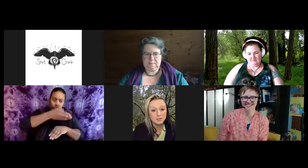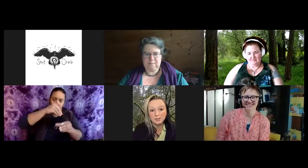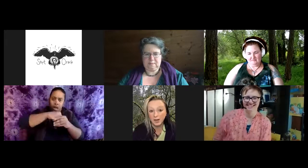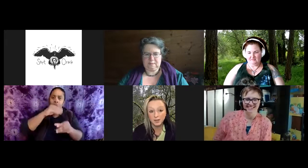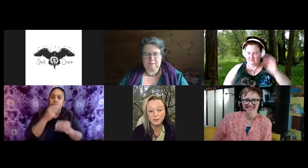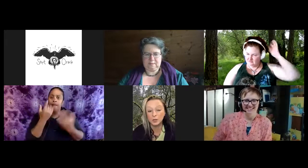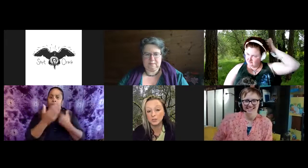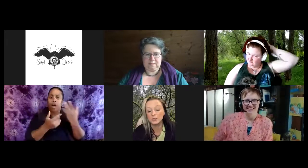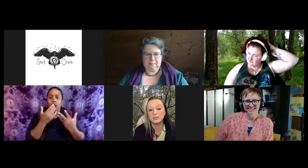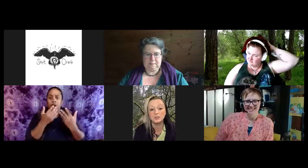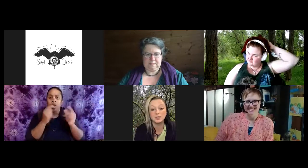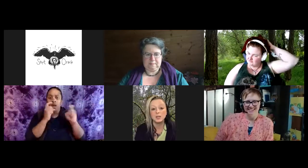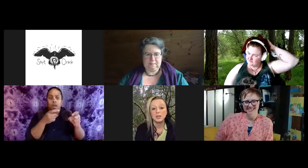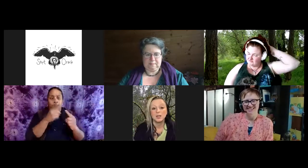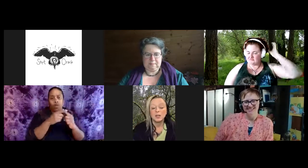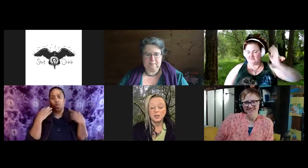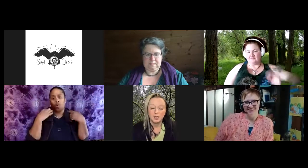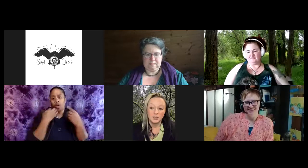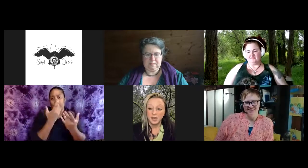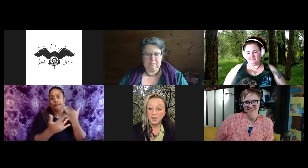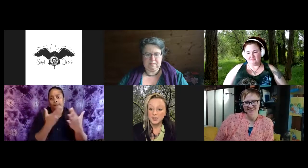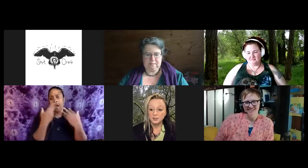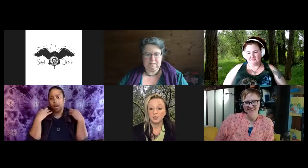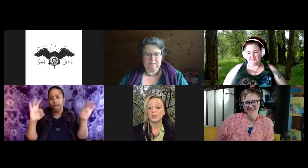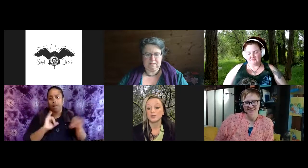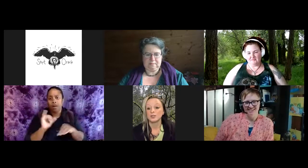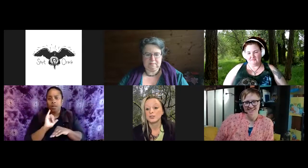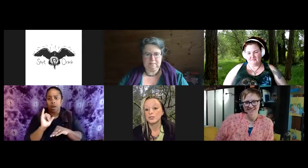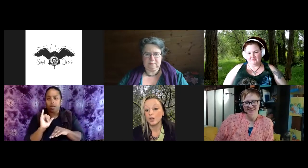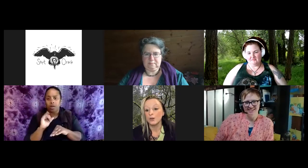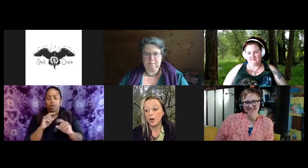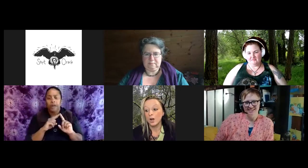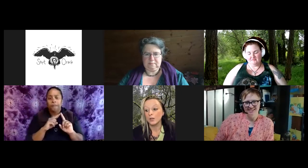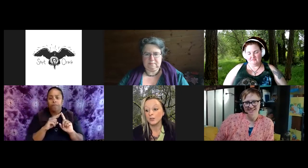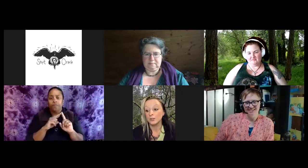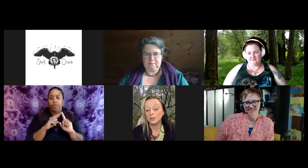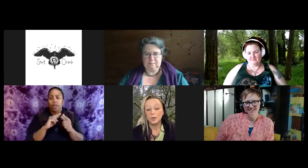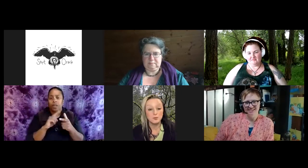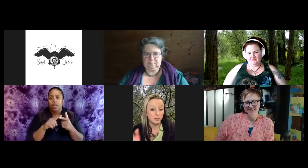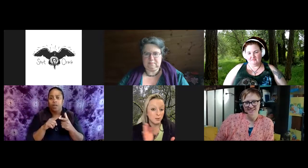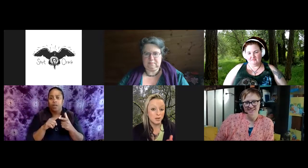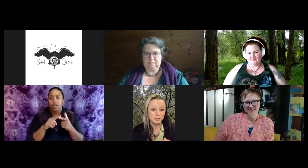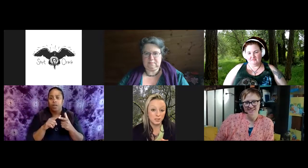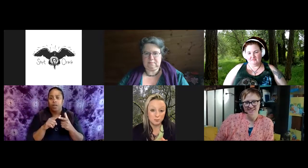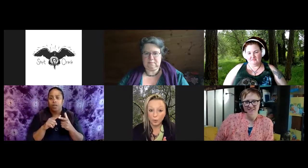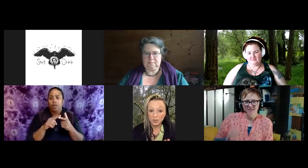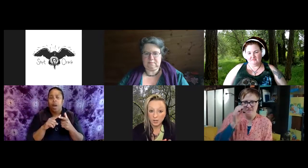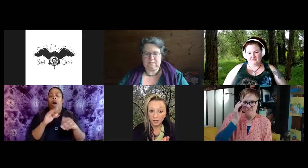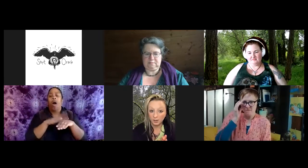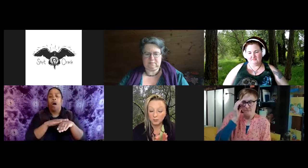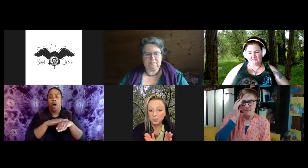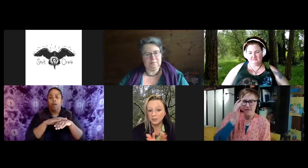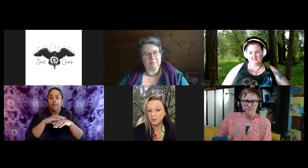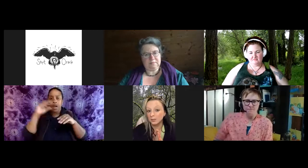and give it to the fire fairies too. And so on Beltane